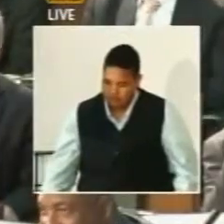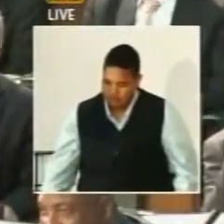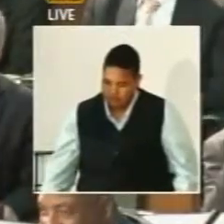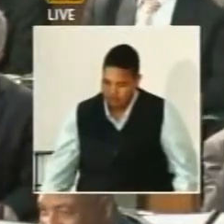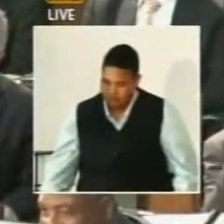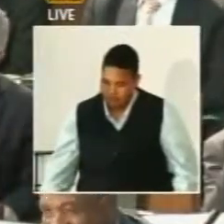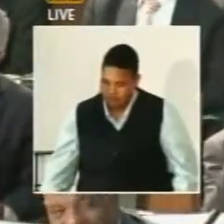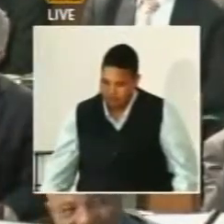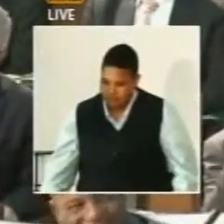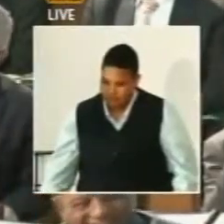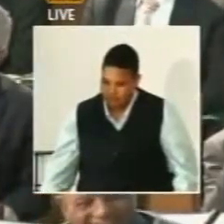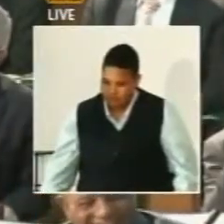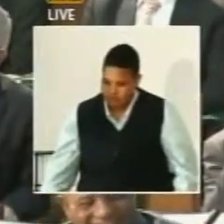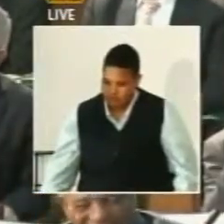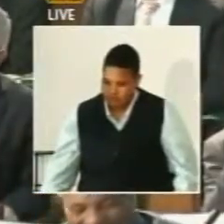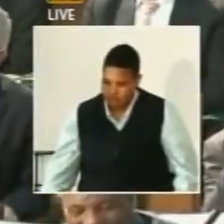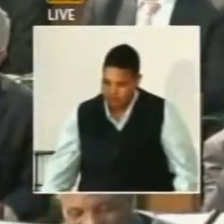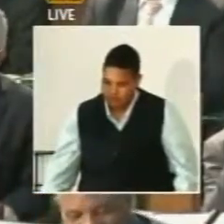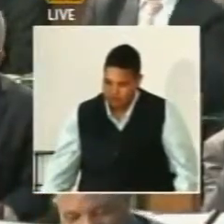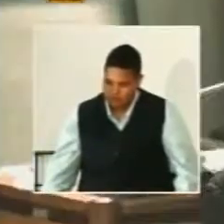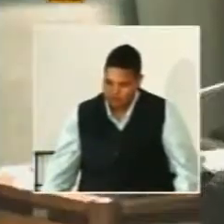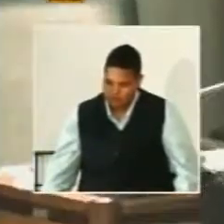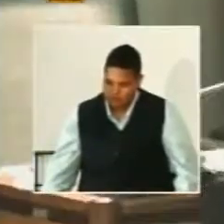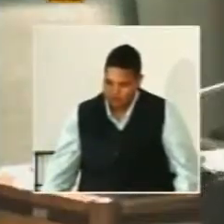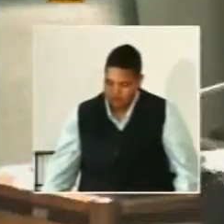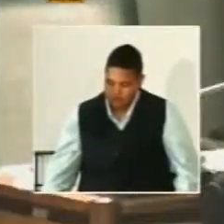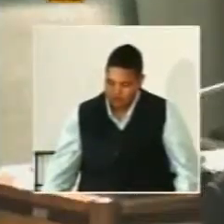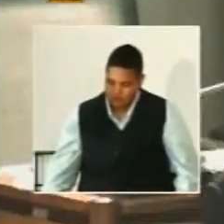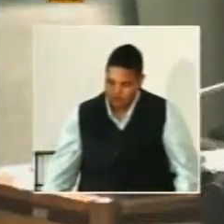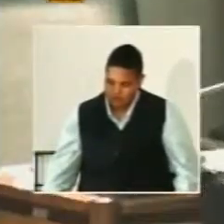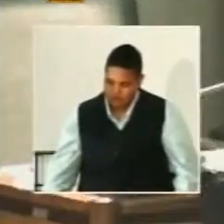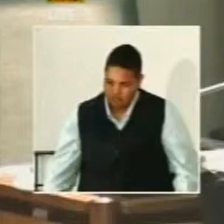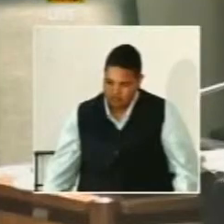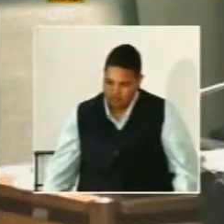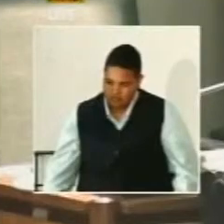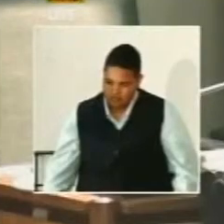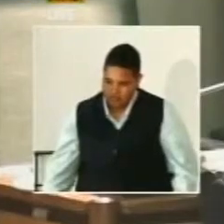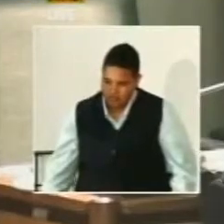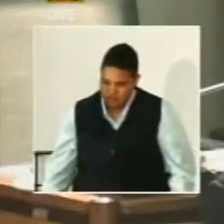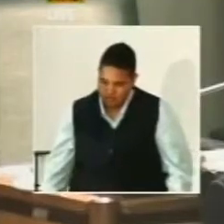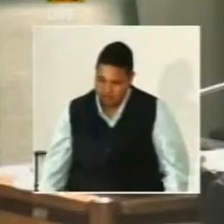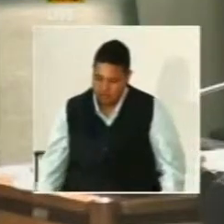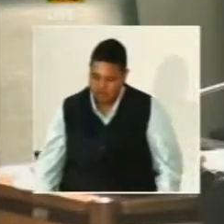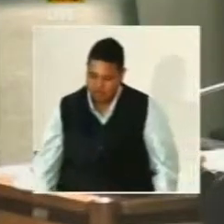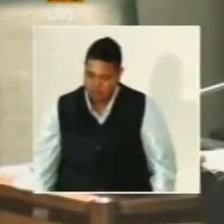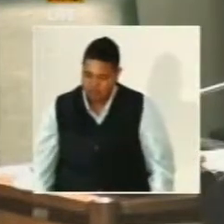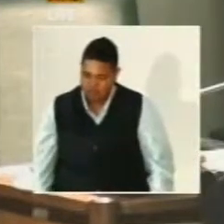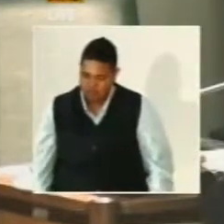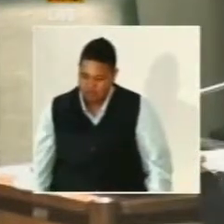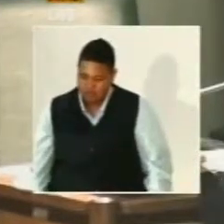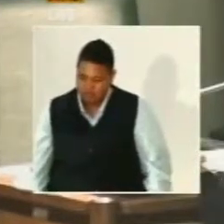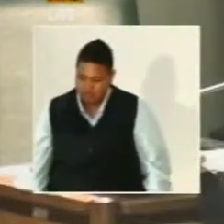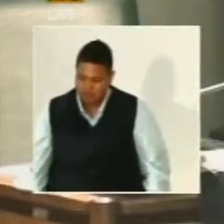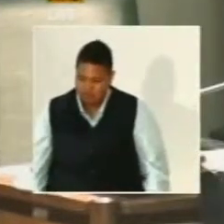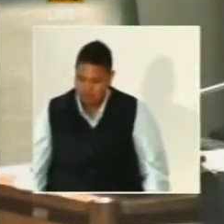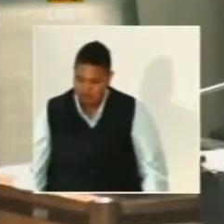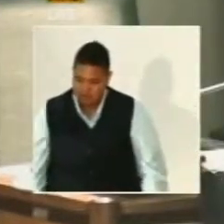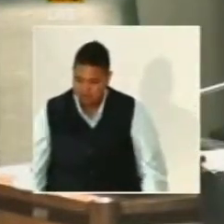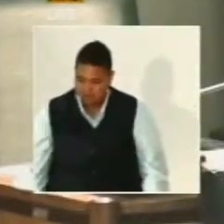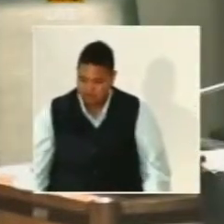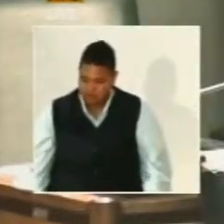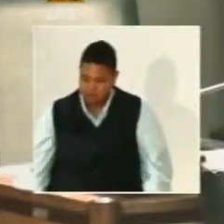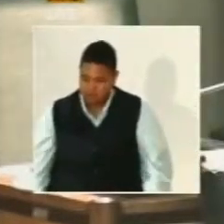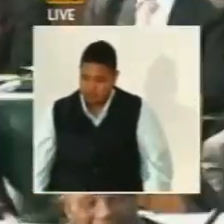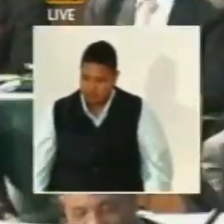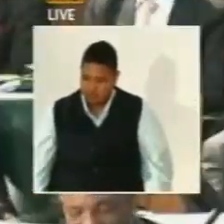to stay the course towards a growth agenda. So how does the administration plan to fund the